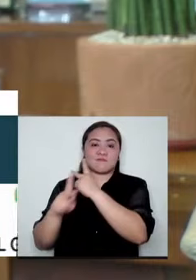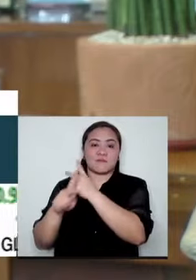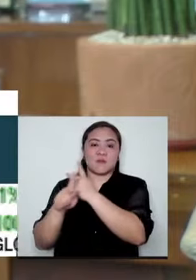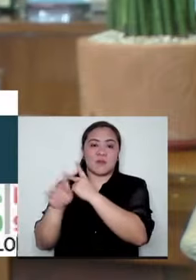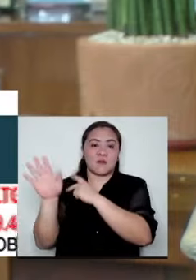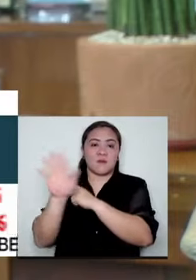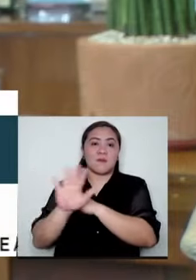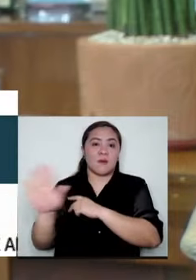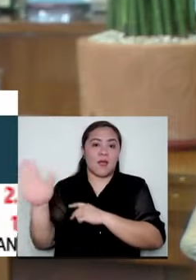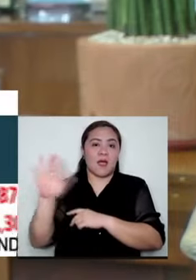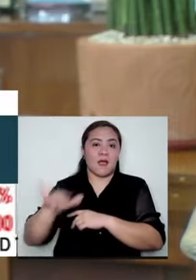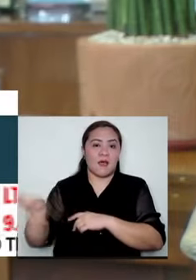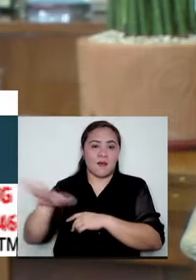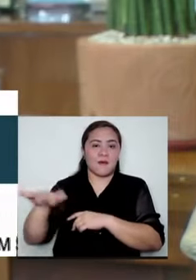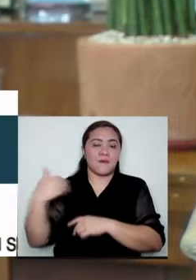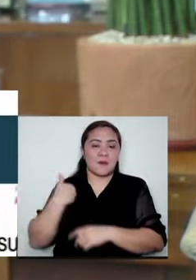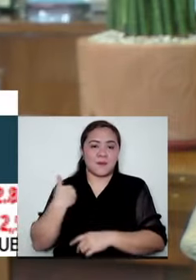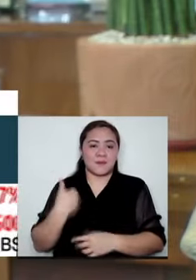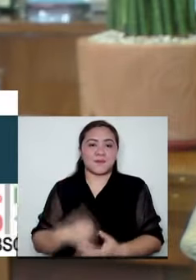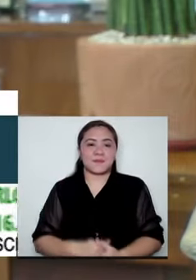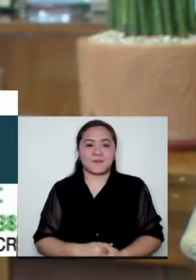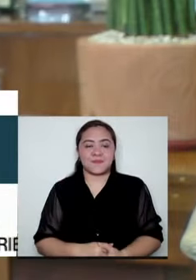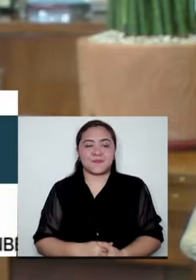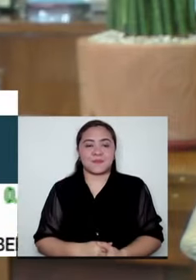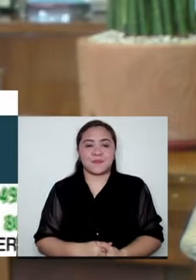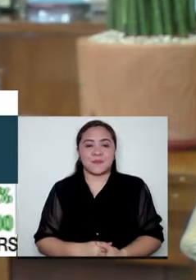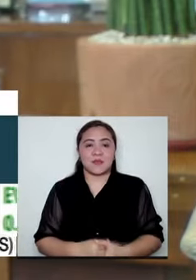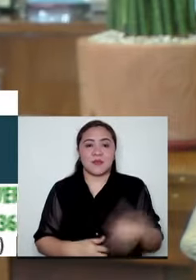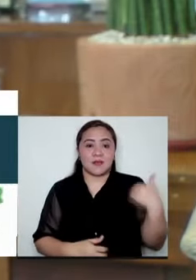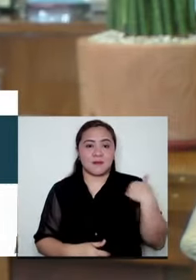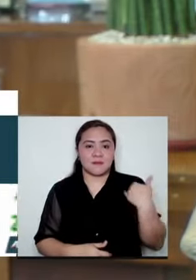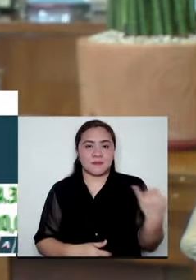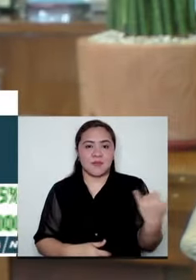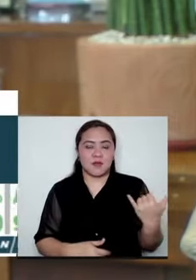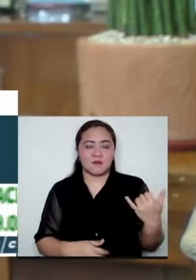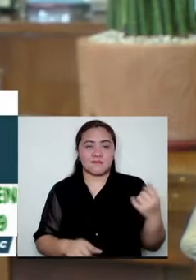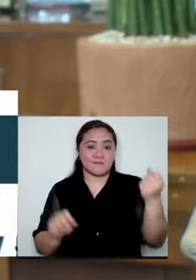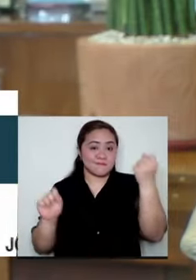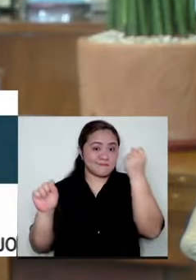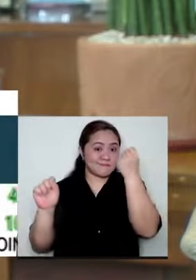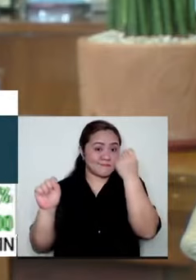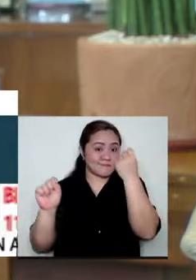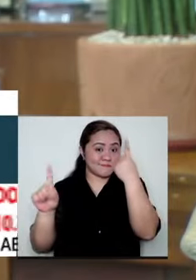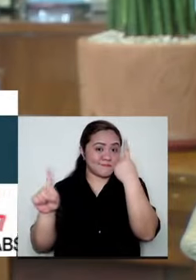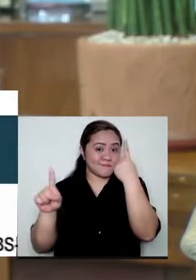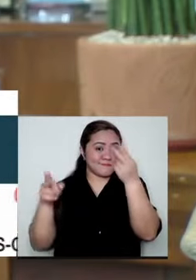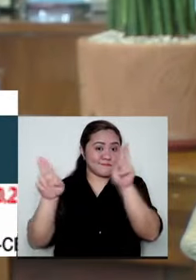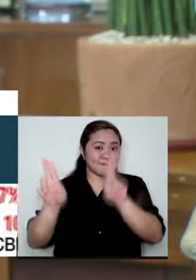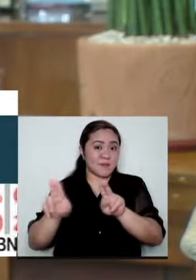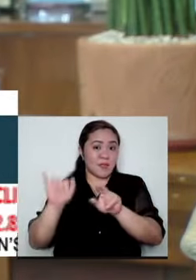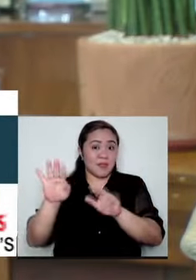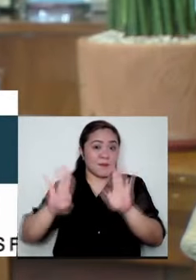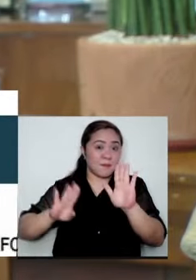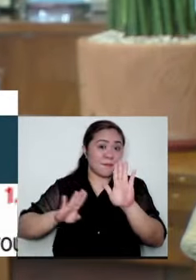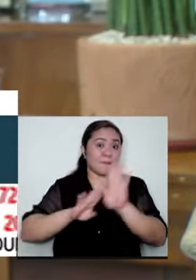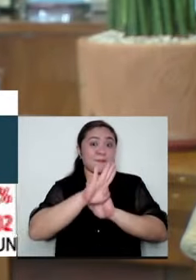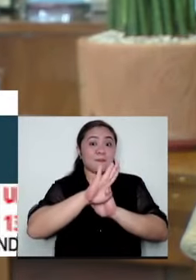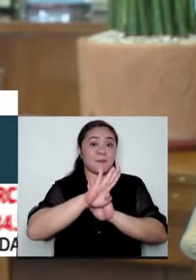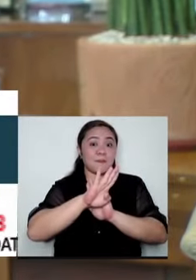kami. No? And then meron kaming understanding na just in case na mag-surge, meron na kaming understanding